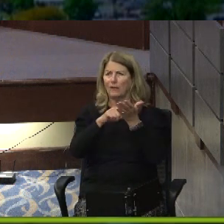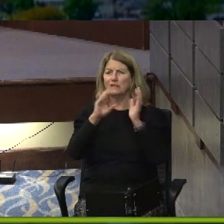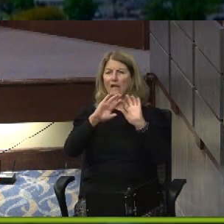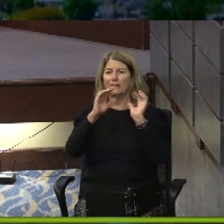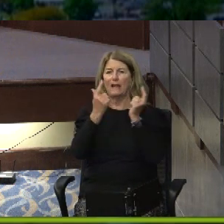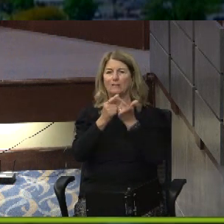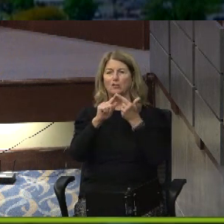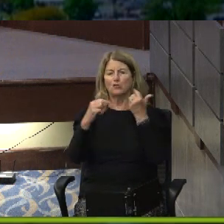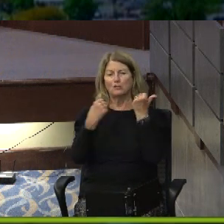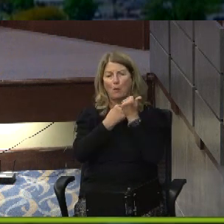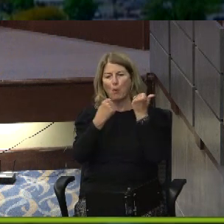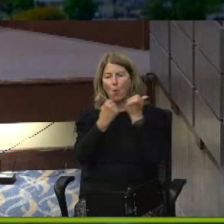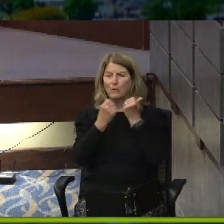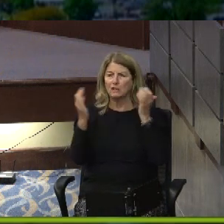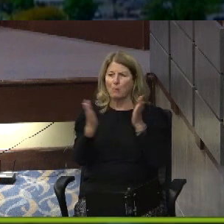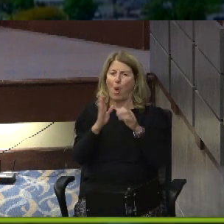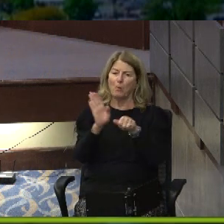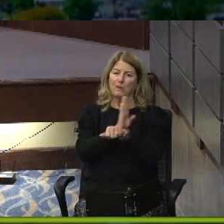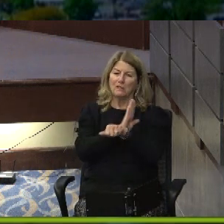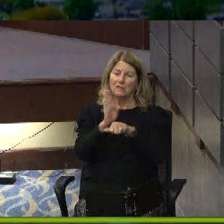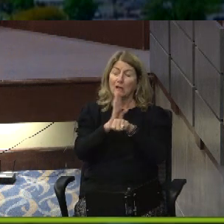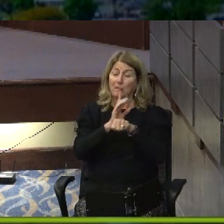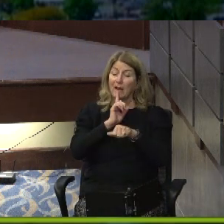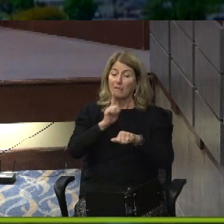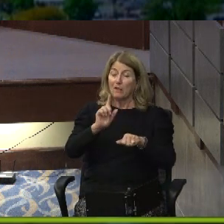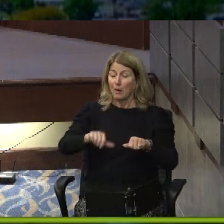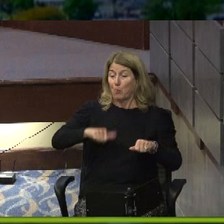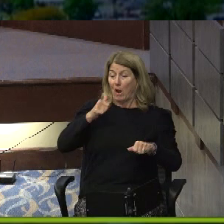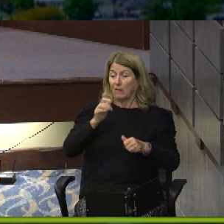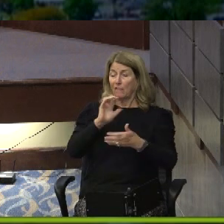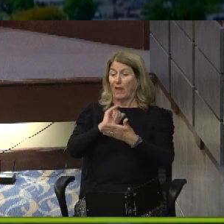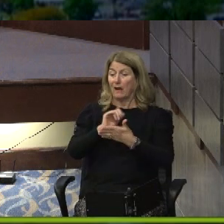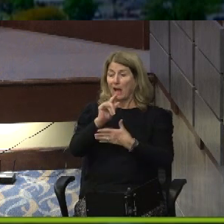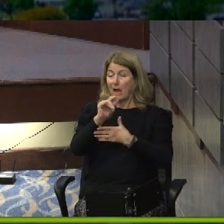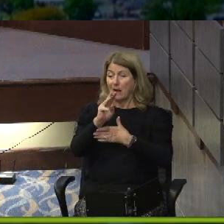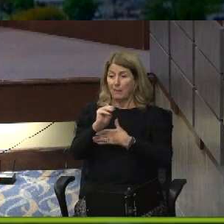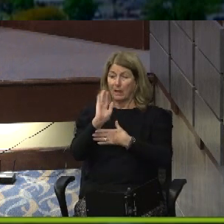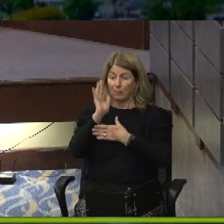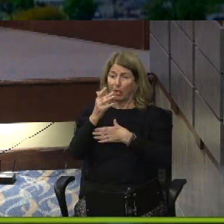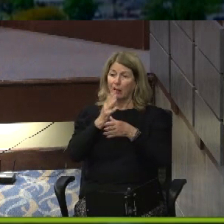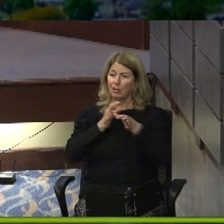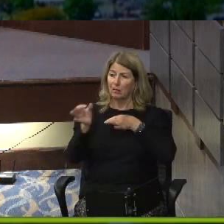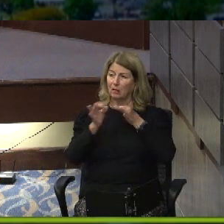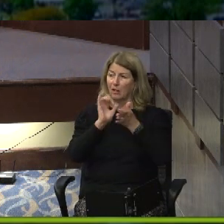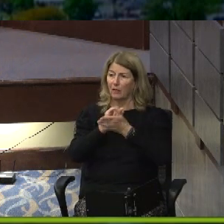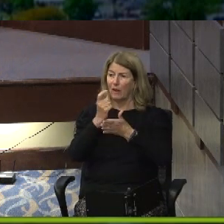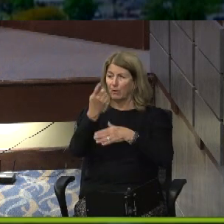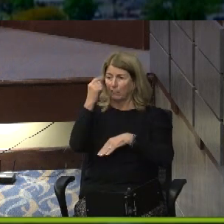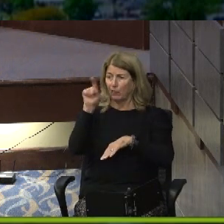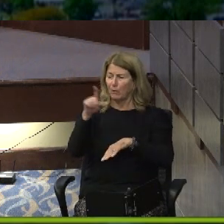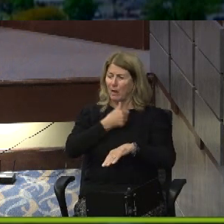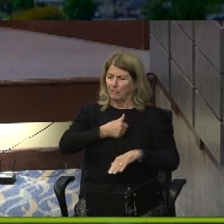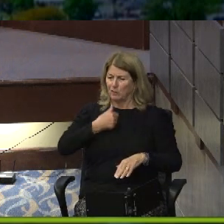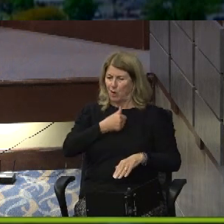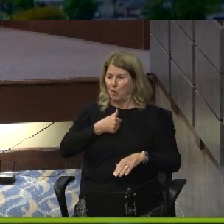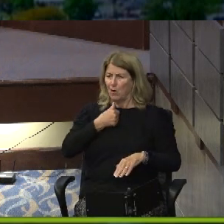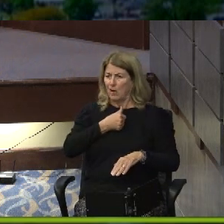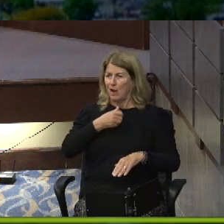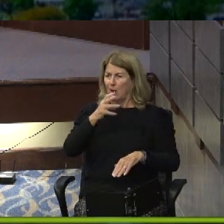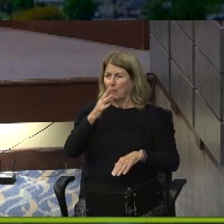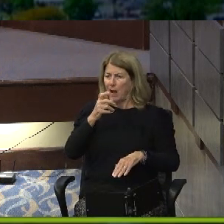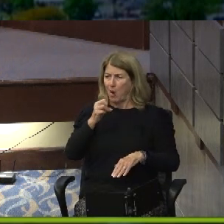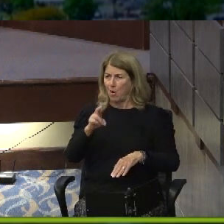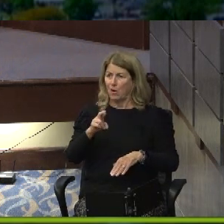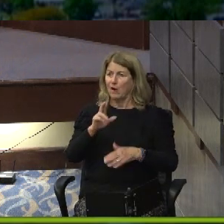So definitely proud of that item and wanted to highlight that for you. I'm sorry, Mayor, I'll follow up on that too. Great